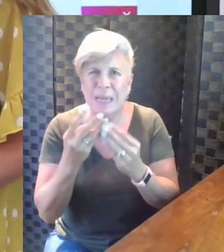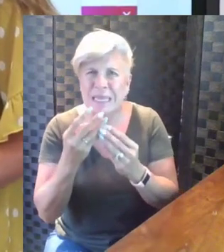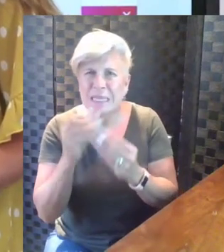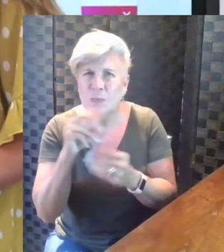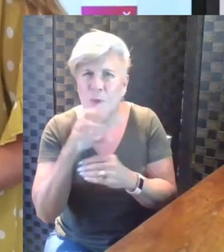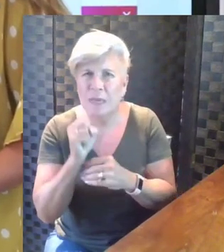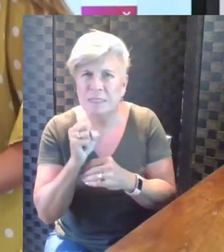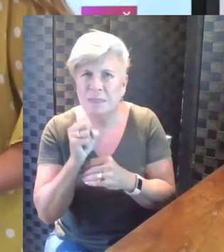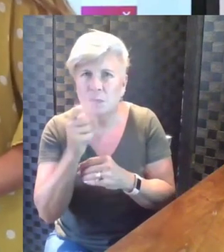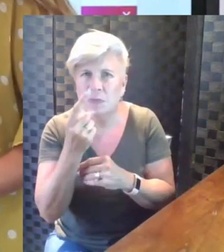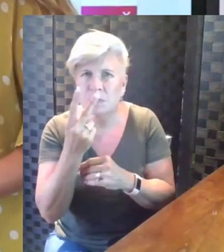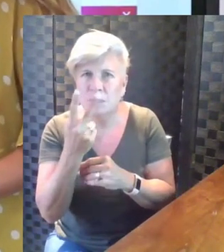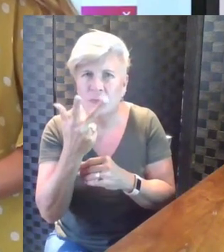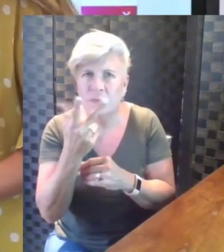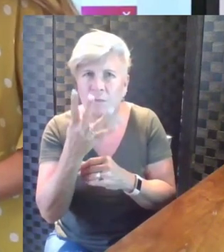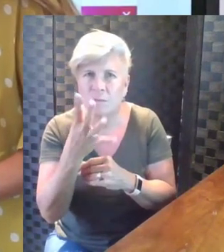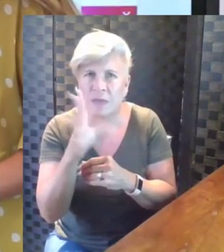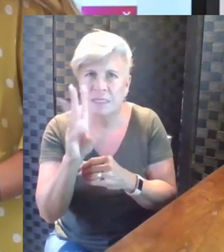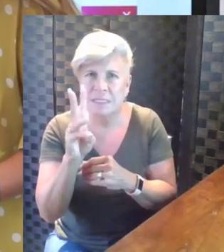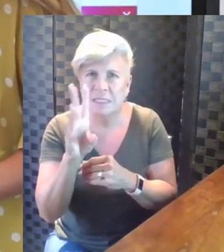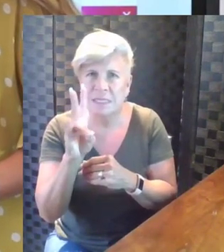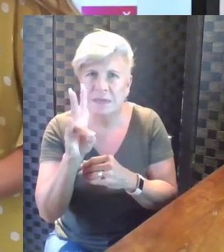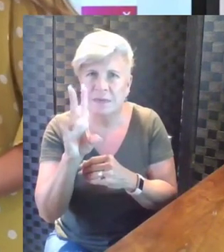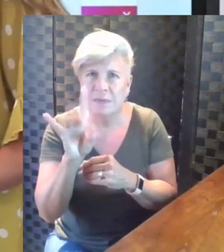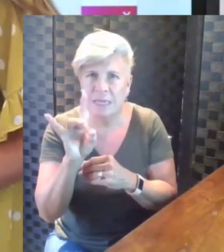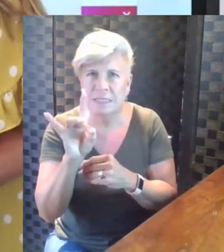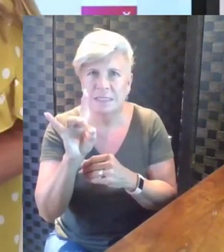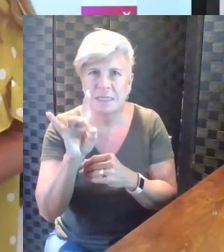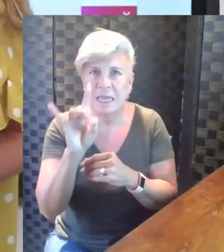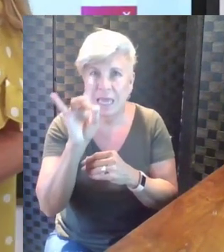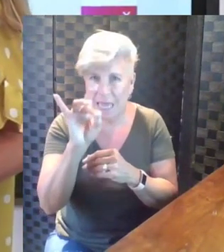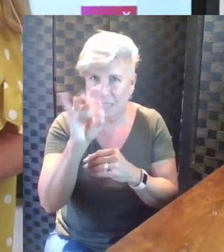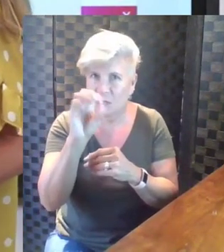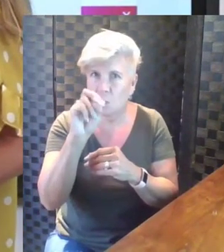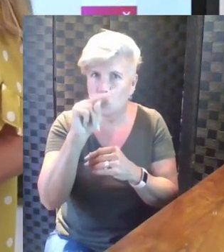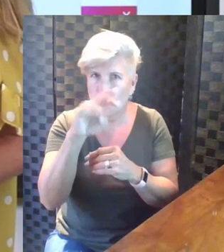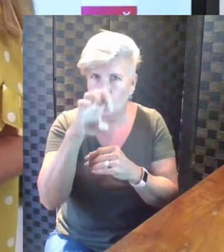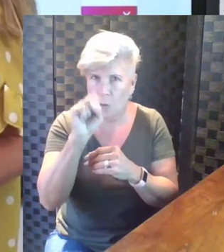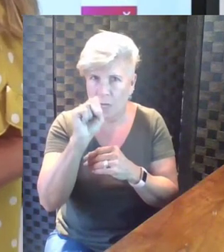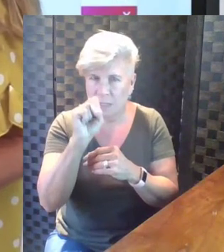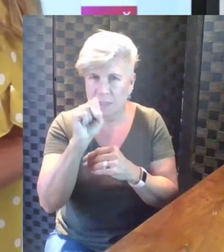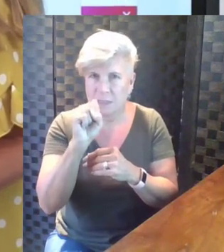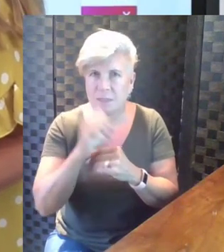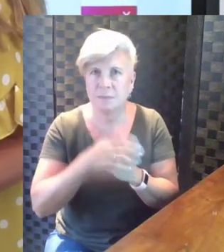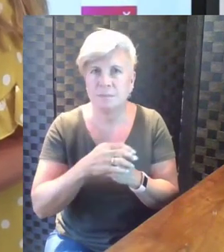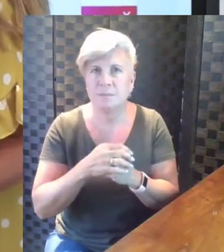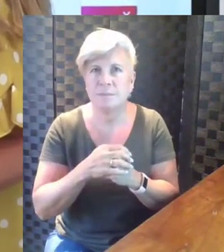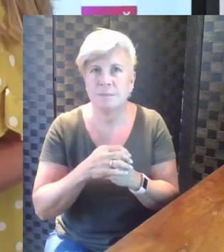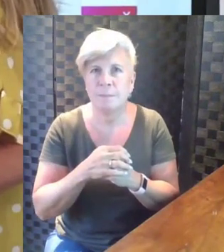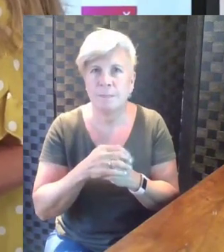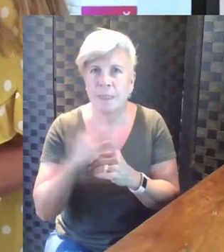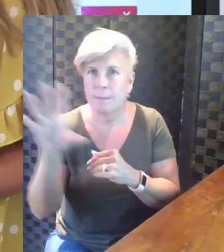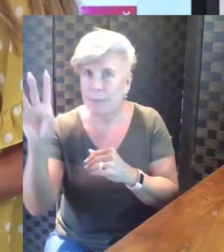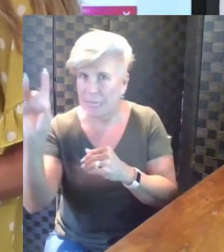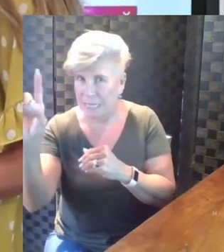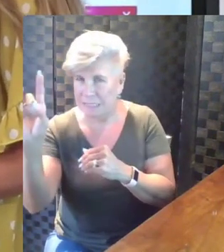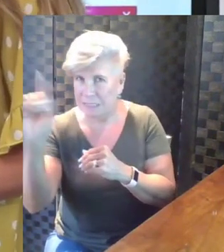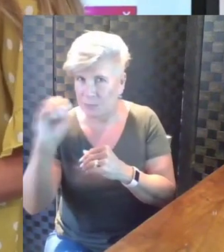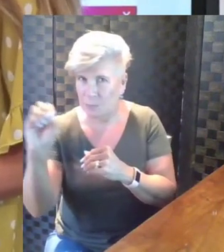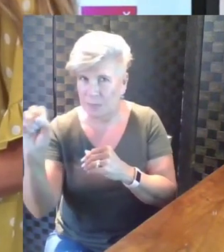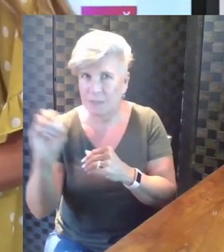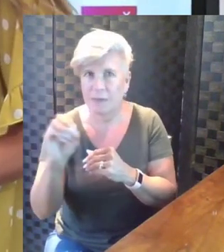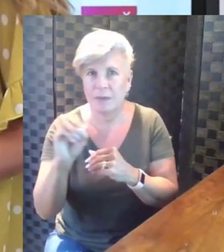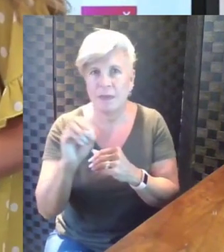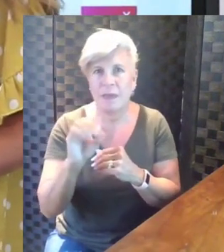cubes. 1, 2, 3, 4, 5, 6, 7, 8. So this is 8 ones. I put my 8 in the